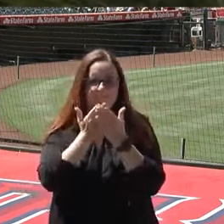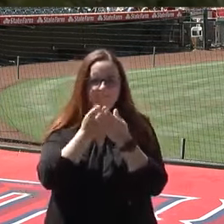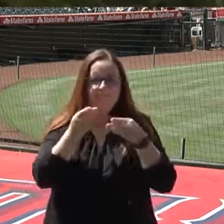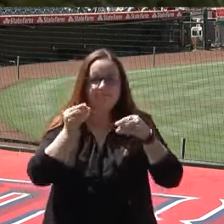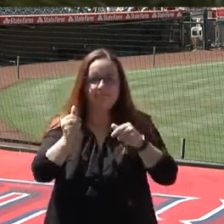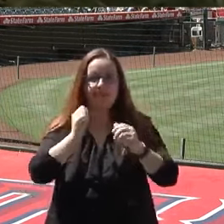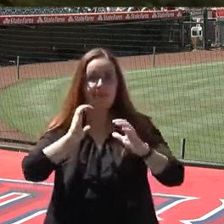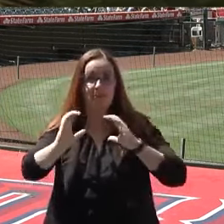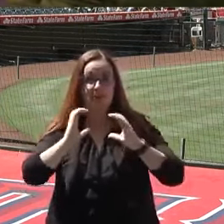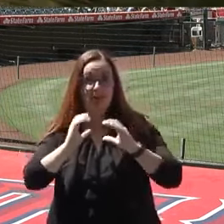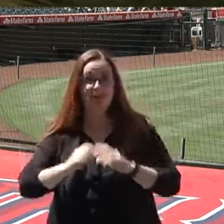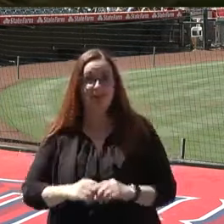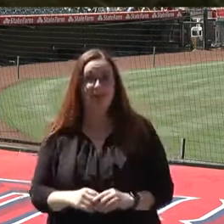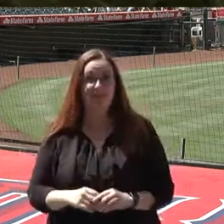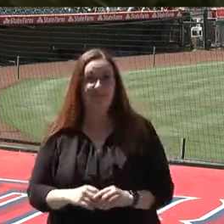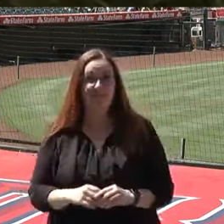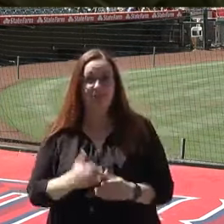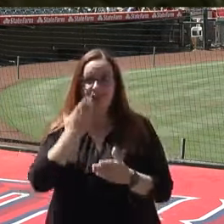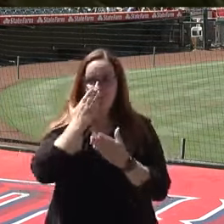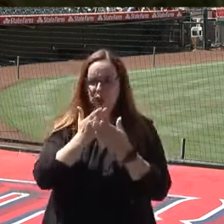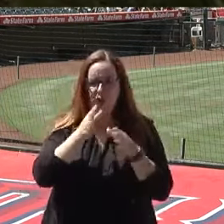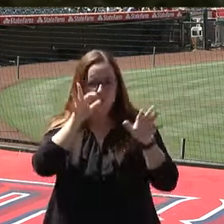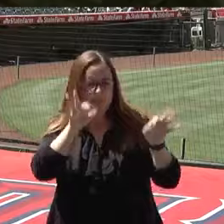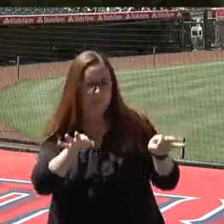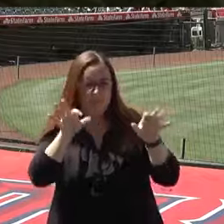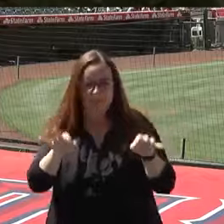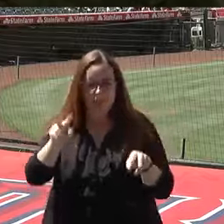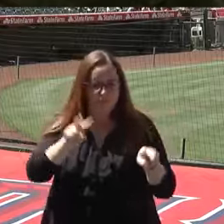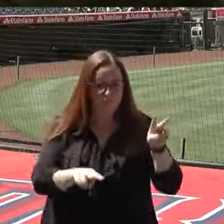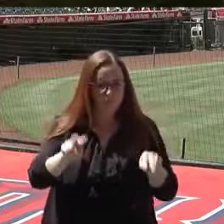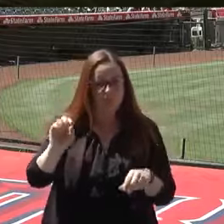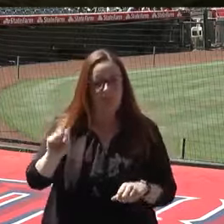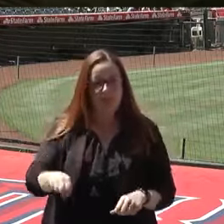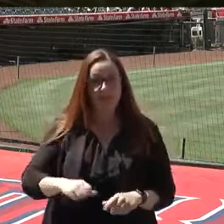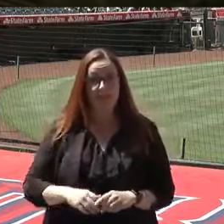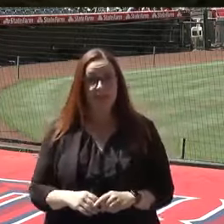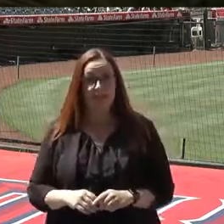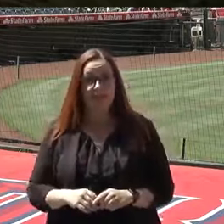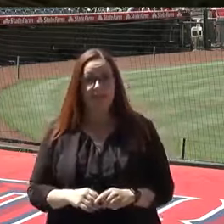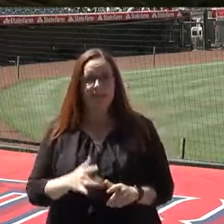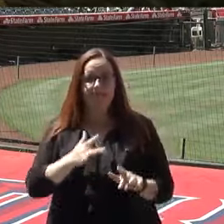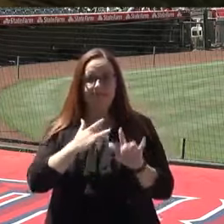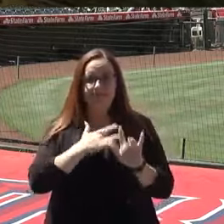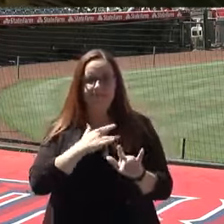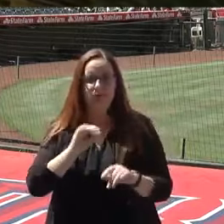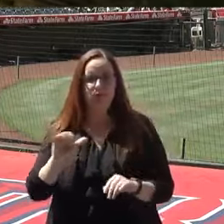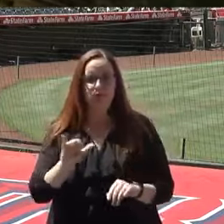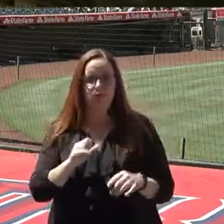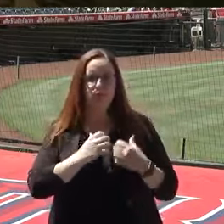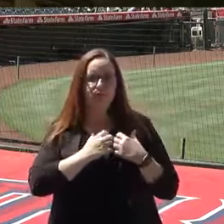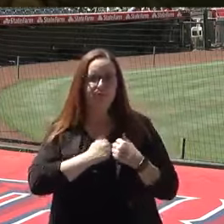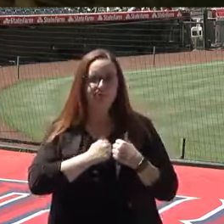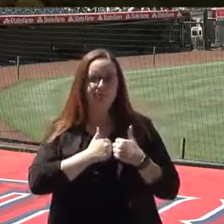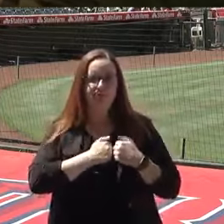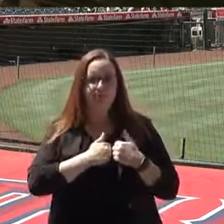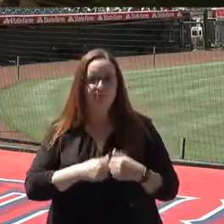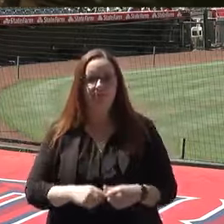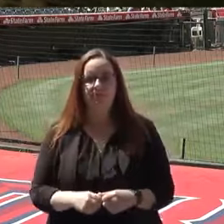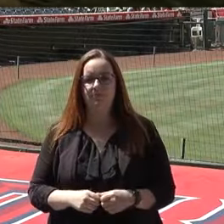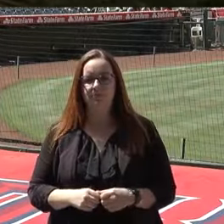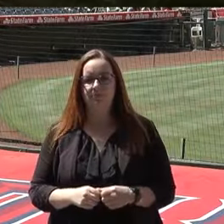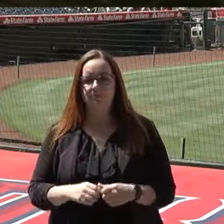communication, ethical judgment and decision-making, and empathy. You have done